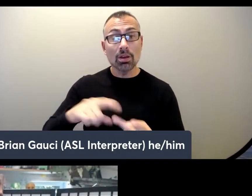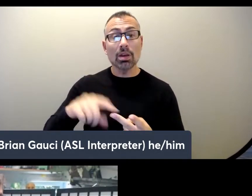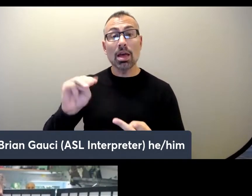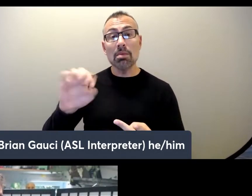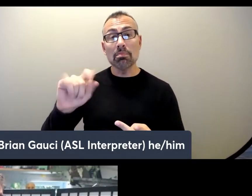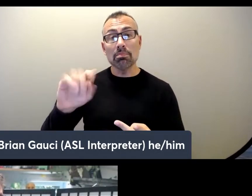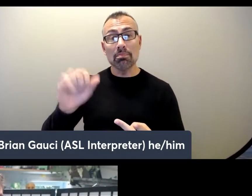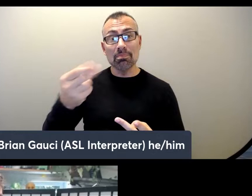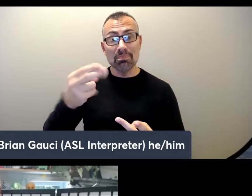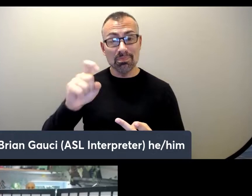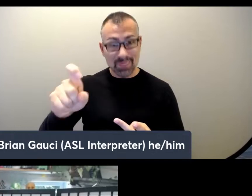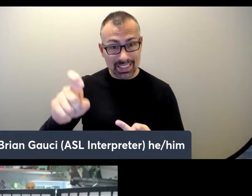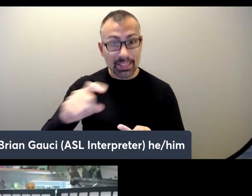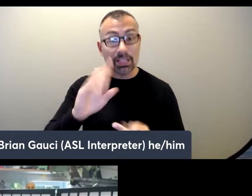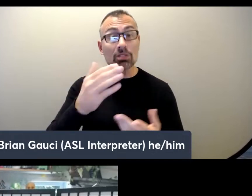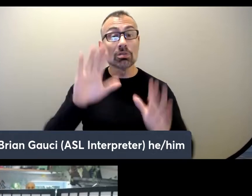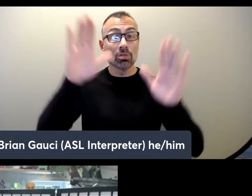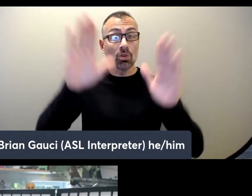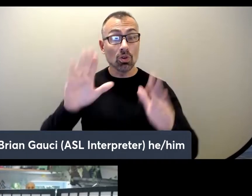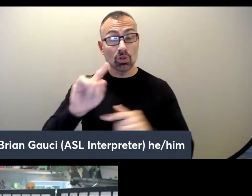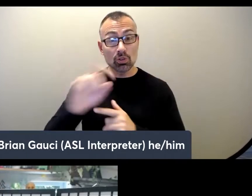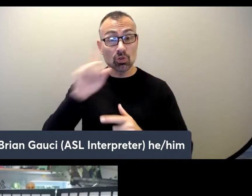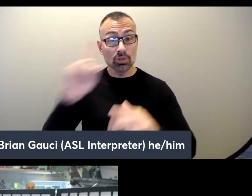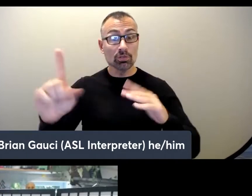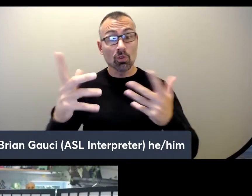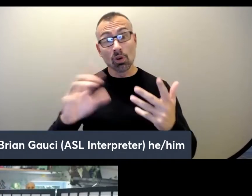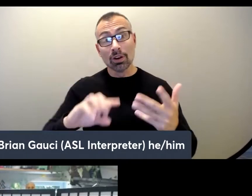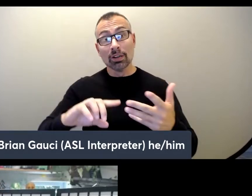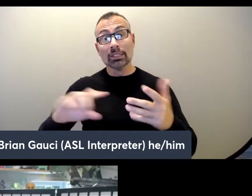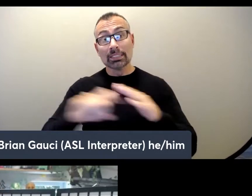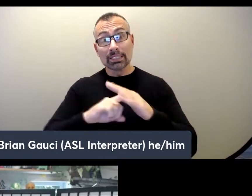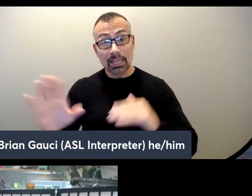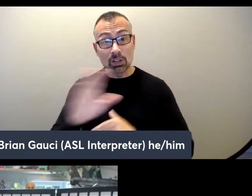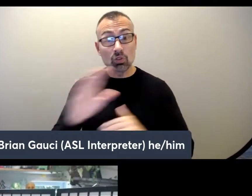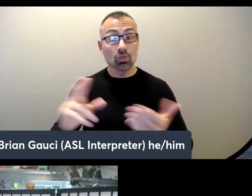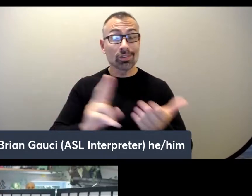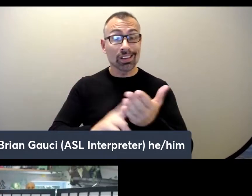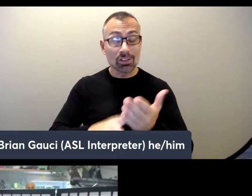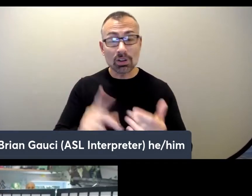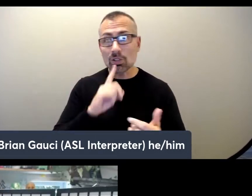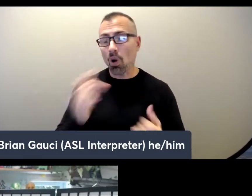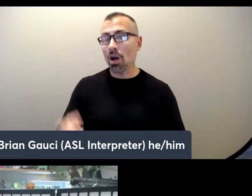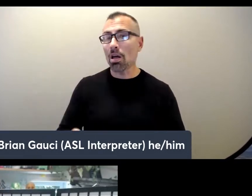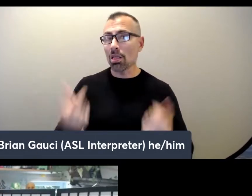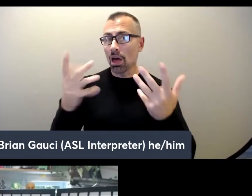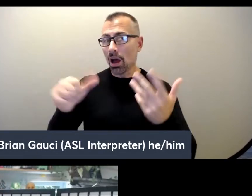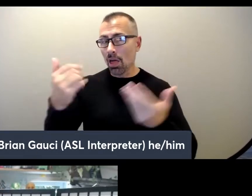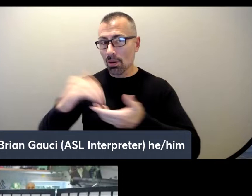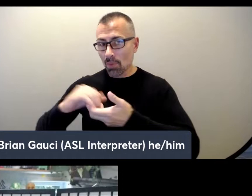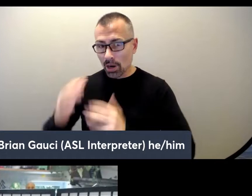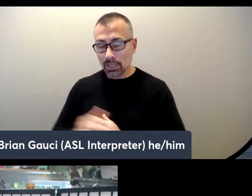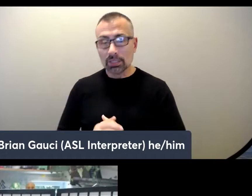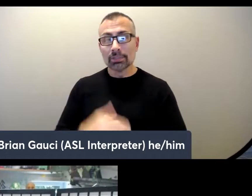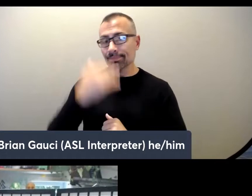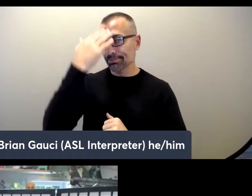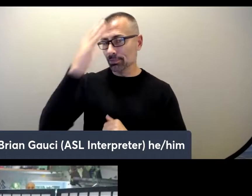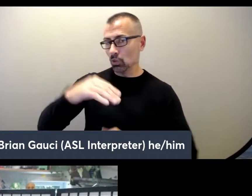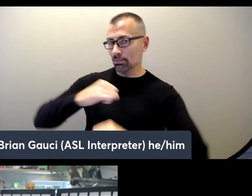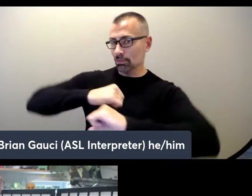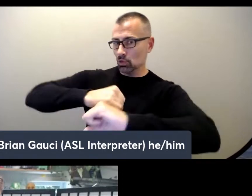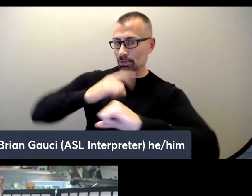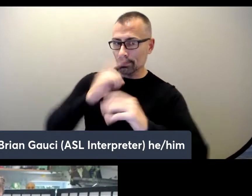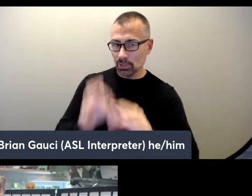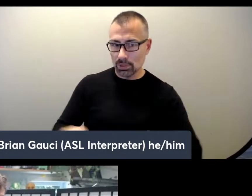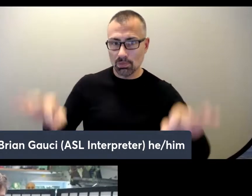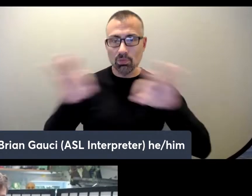Mythics, great tools for scanning your contracts. There's a whole bunch of other partners out there. Security is really important. Please, do the due diligence and make sure your audits and start those